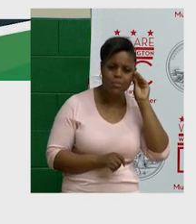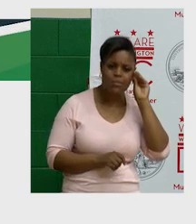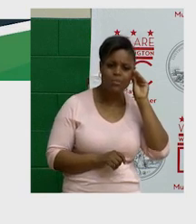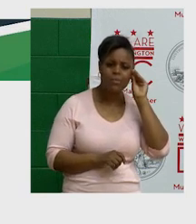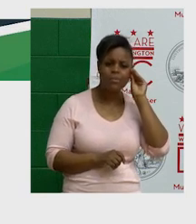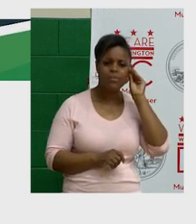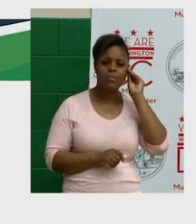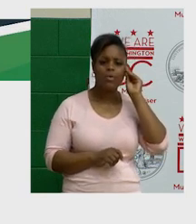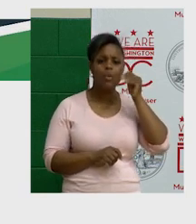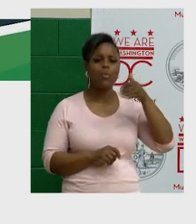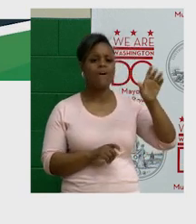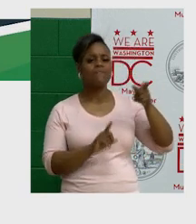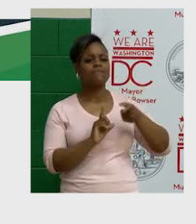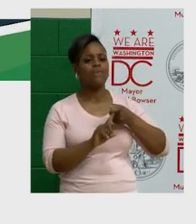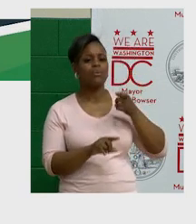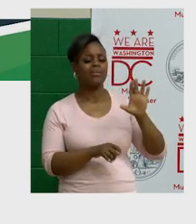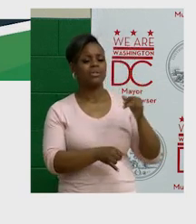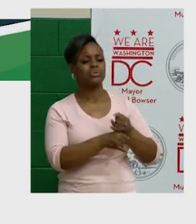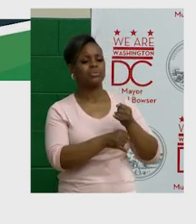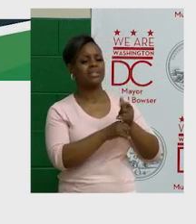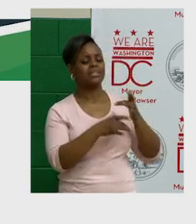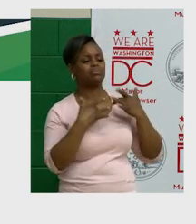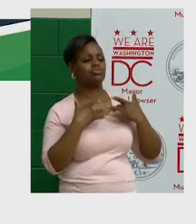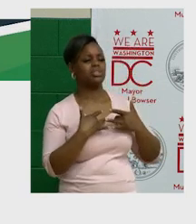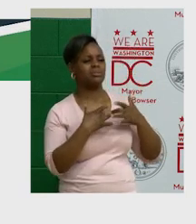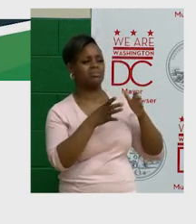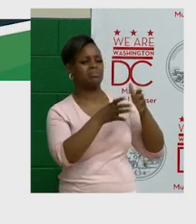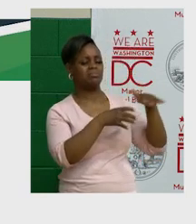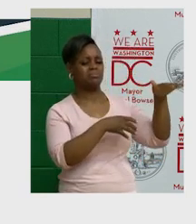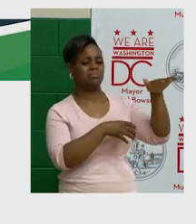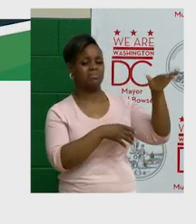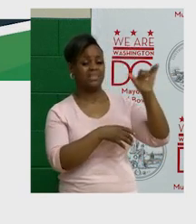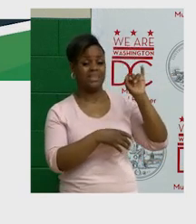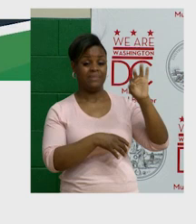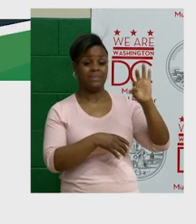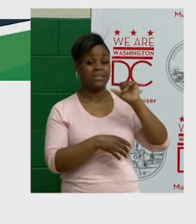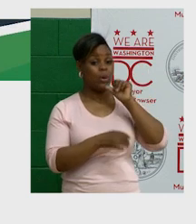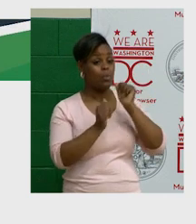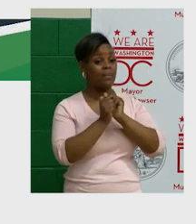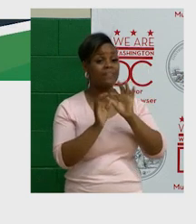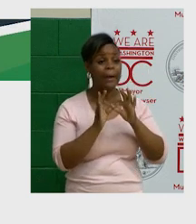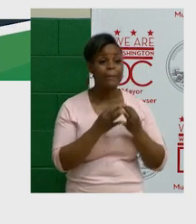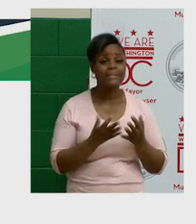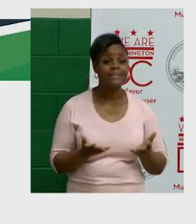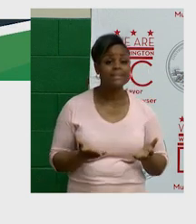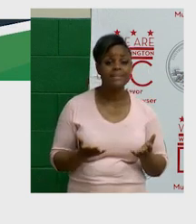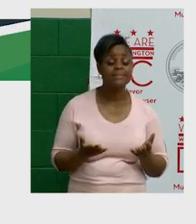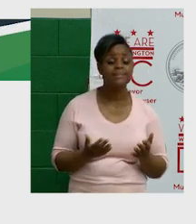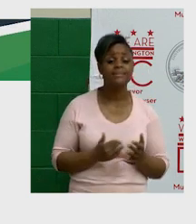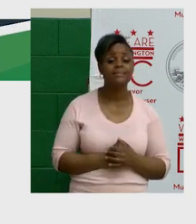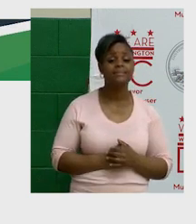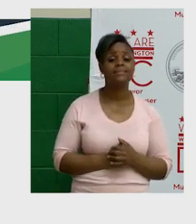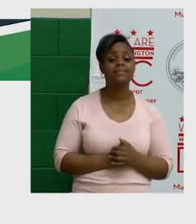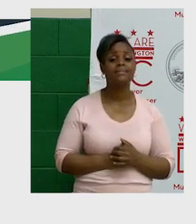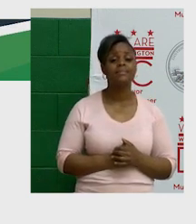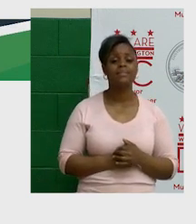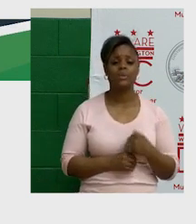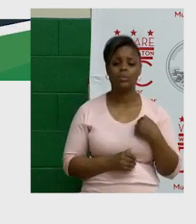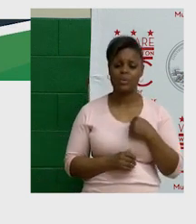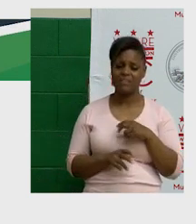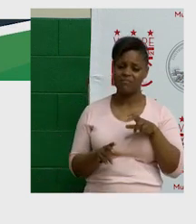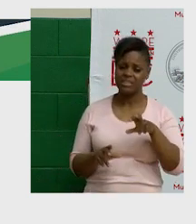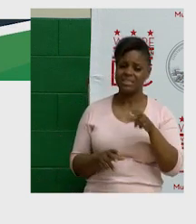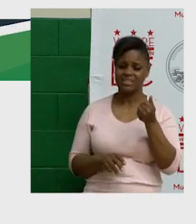sometimes depressing for those who are away from family. In response to that, we've made $16 million in investments in Safe at